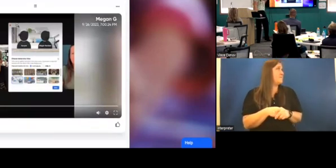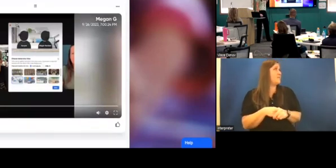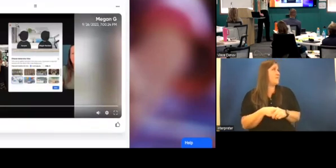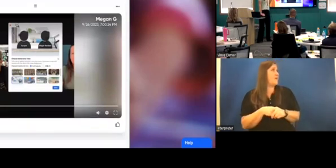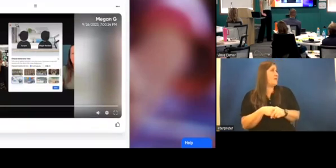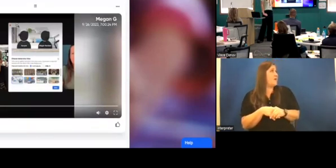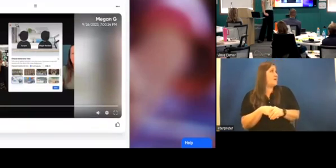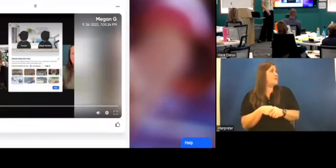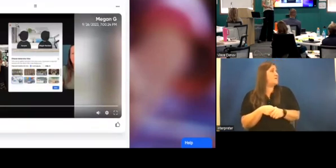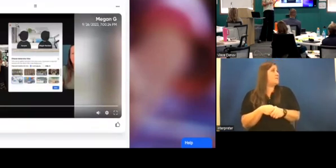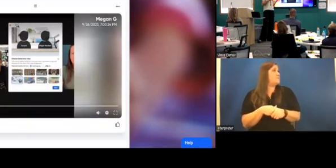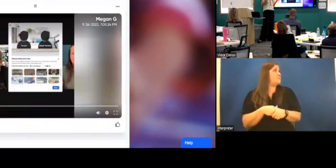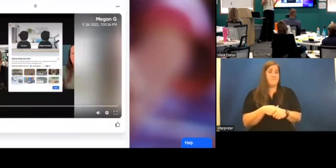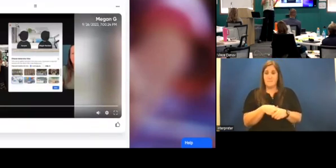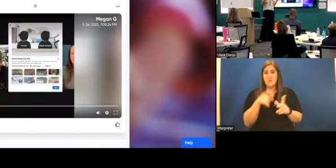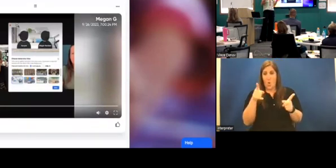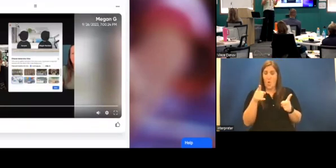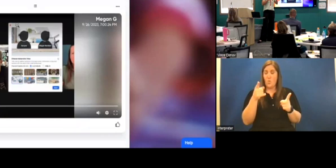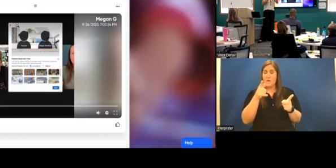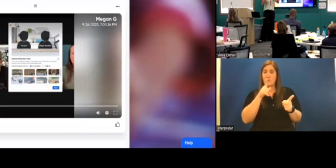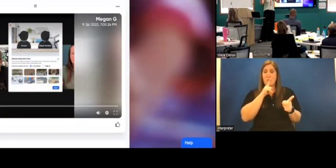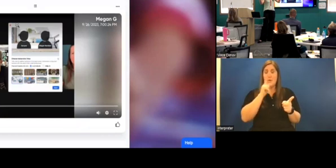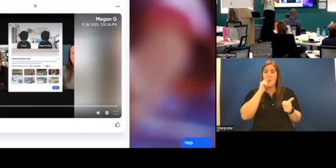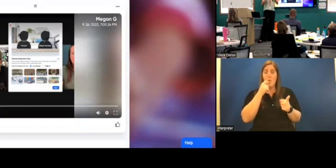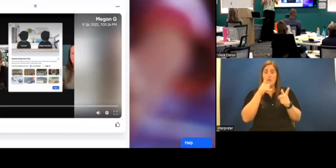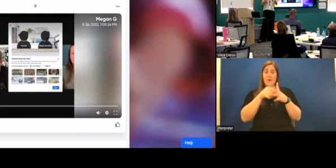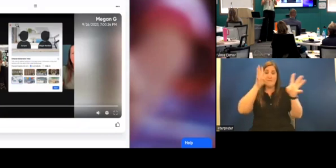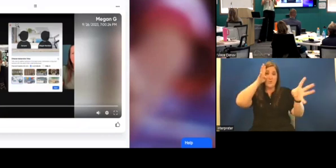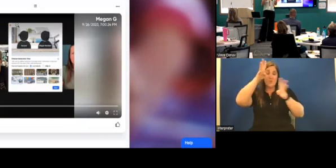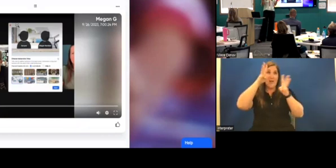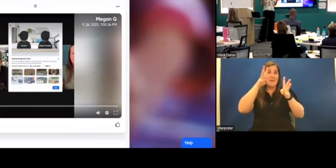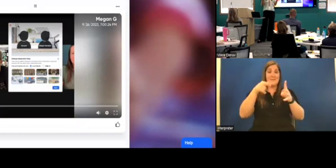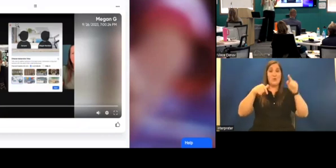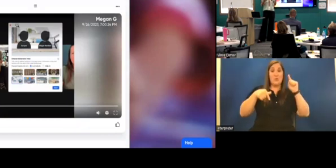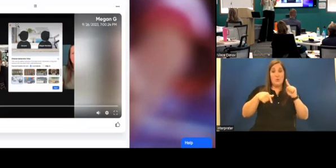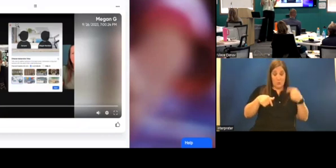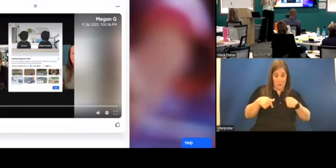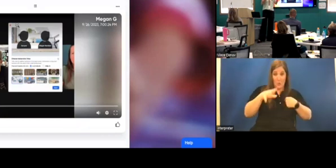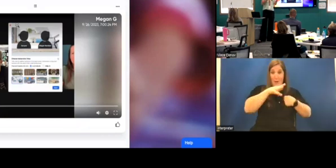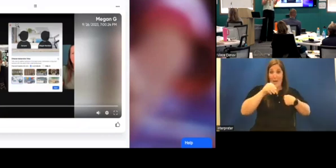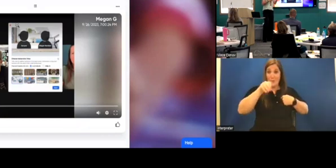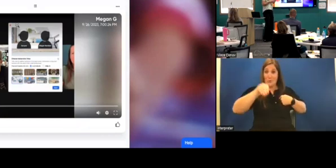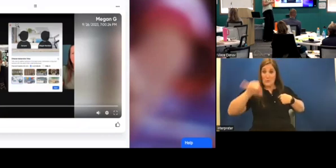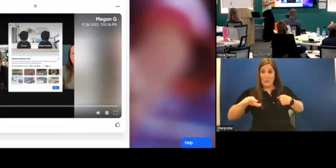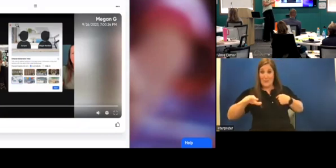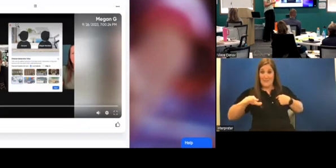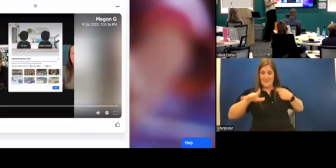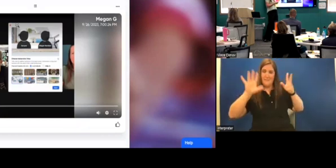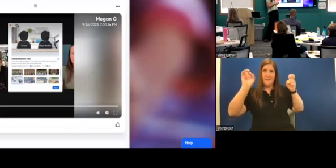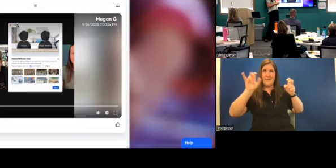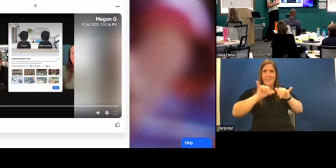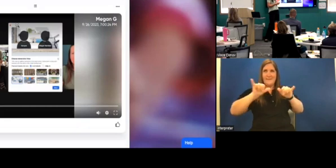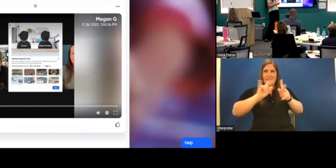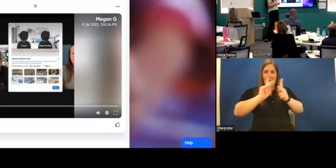view is you kind of bring you and your students into the same place. you put yourself kind of in the same classroom. So this